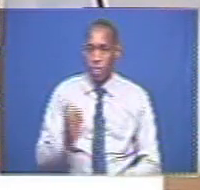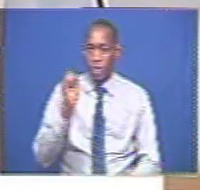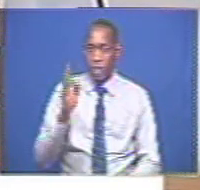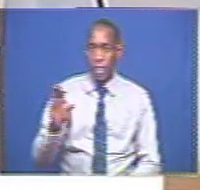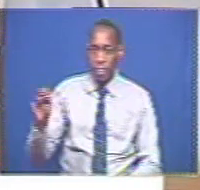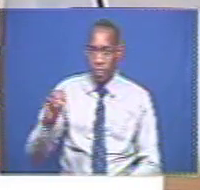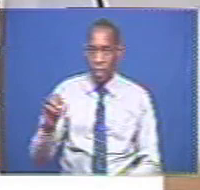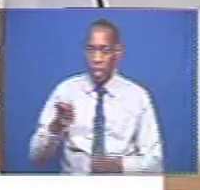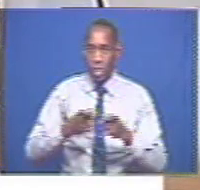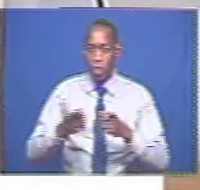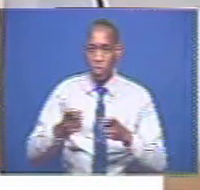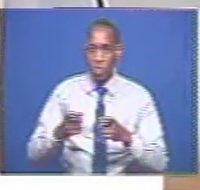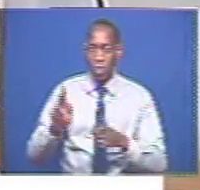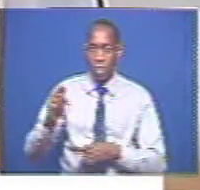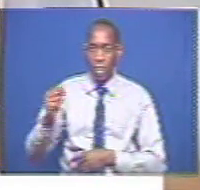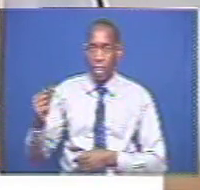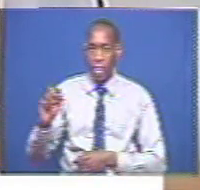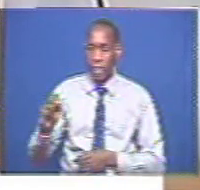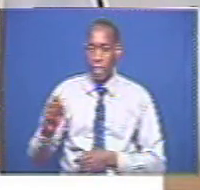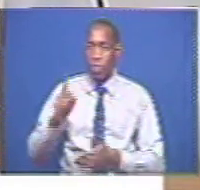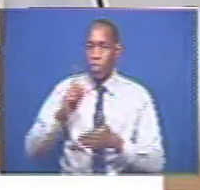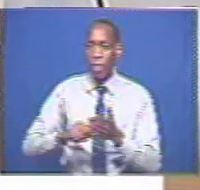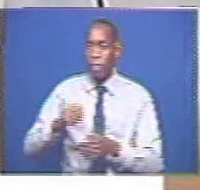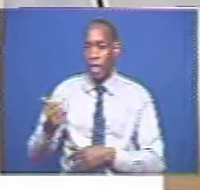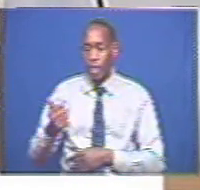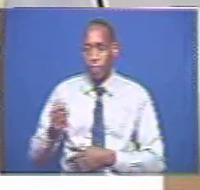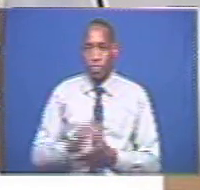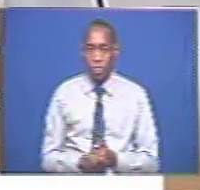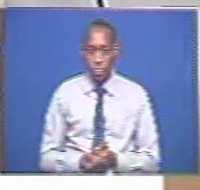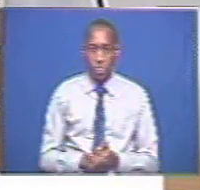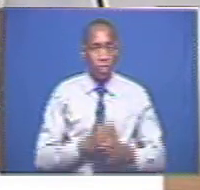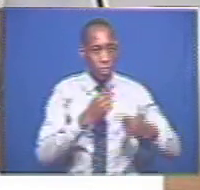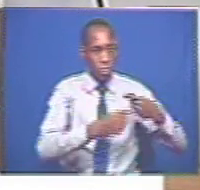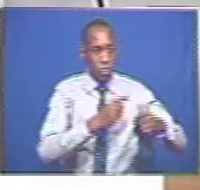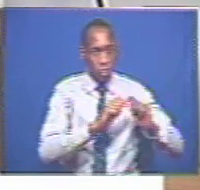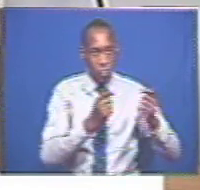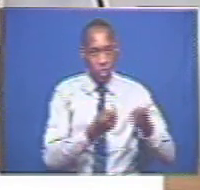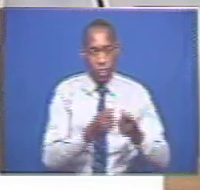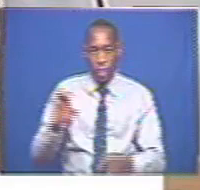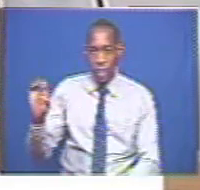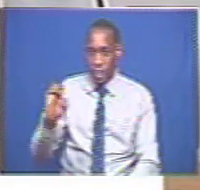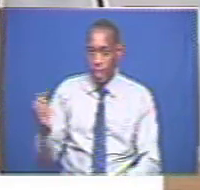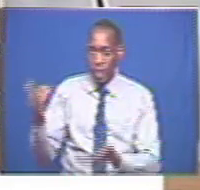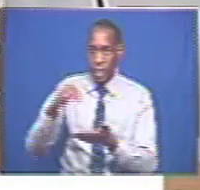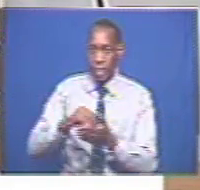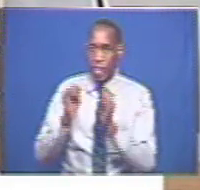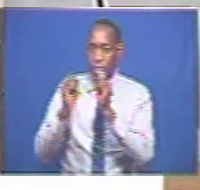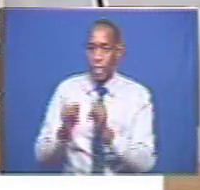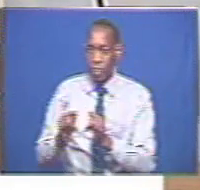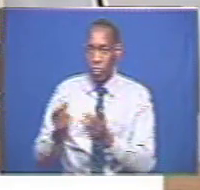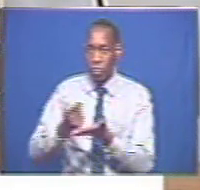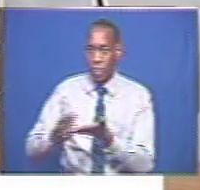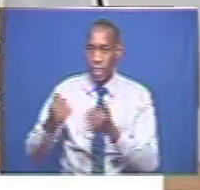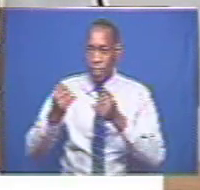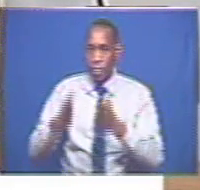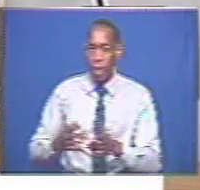tame Kahata back in Nigeria, about Bajia? Right, continue with your lineup. Then you play Ezekiel Seda again, the newly signed player from Madari.